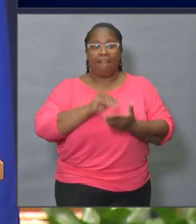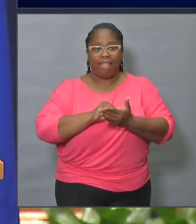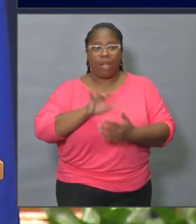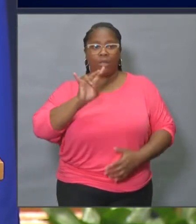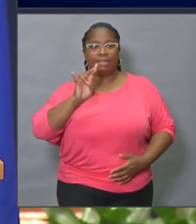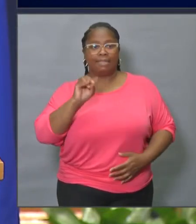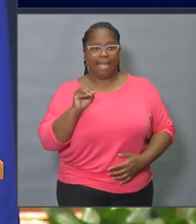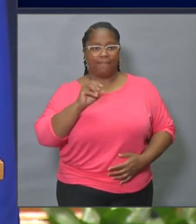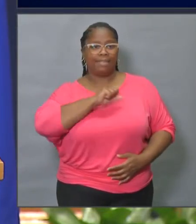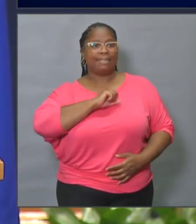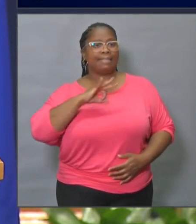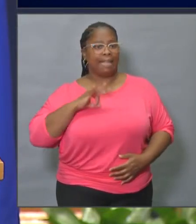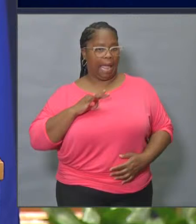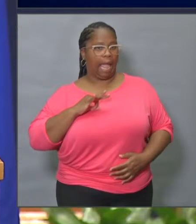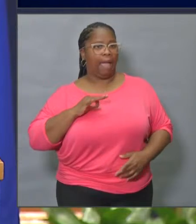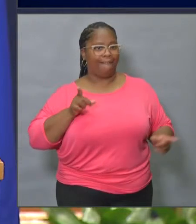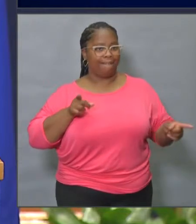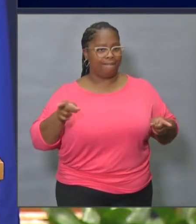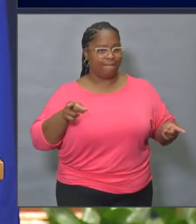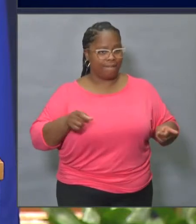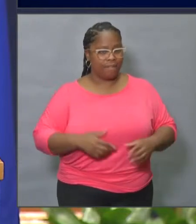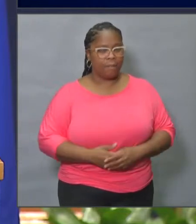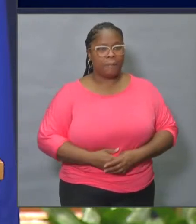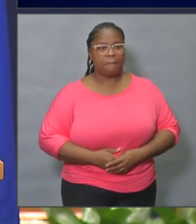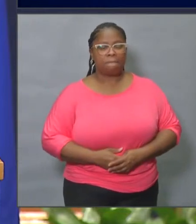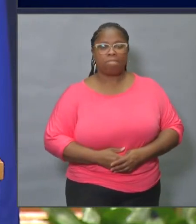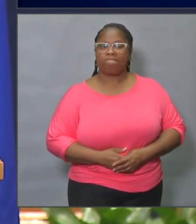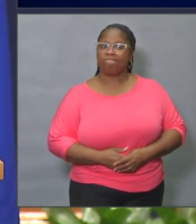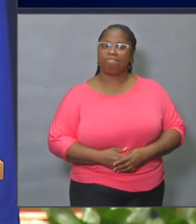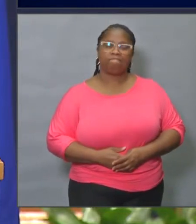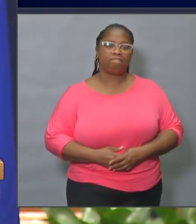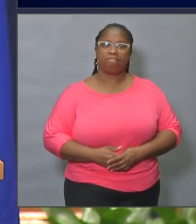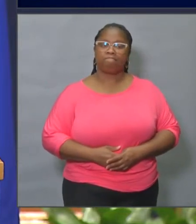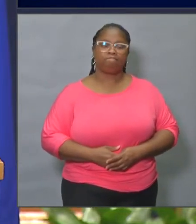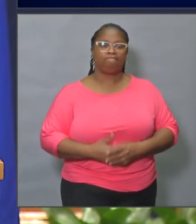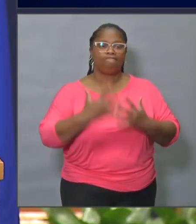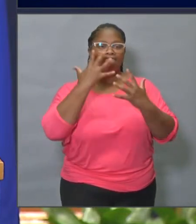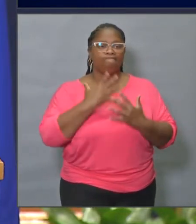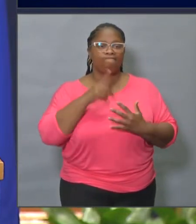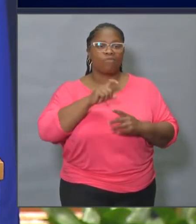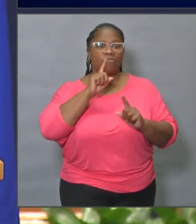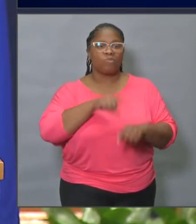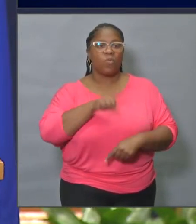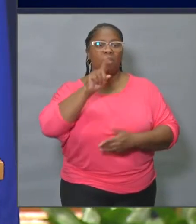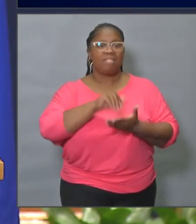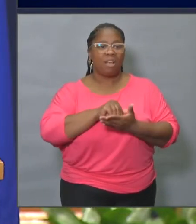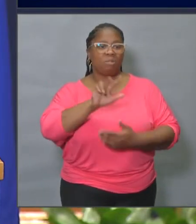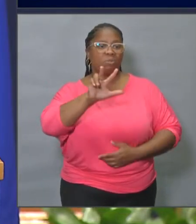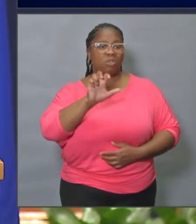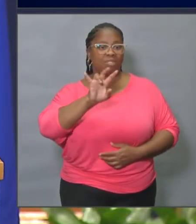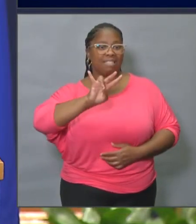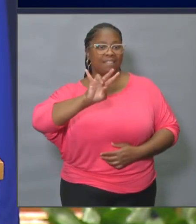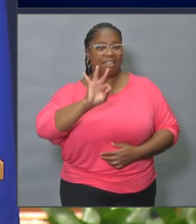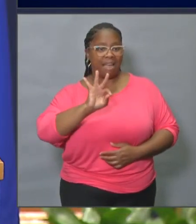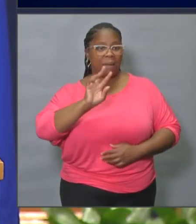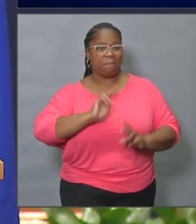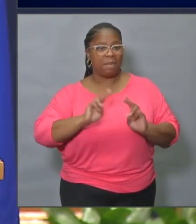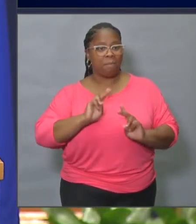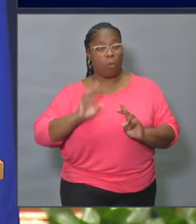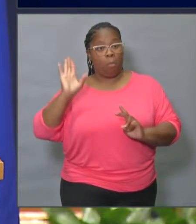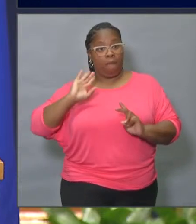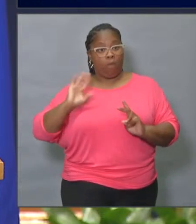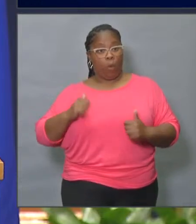5,070 staff members. I'm also sad to report that 1,379 people who were living